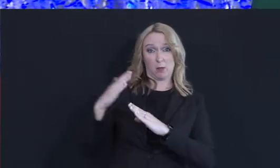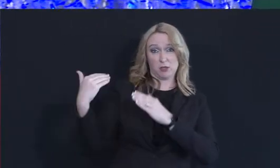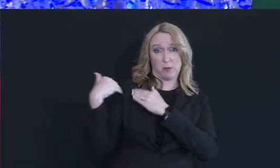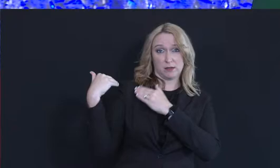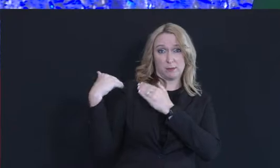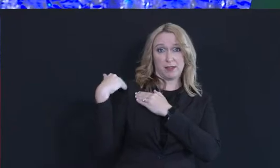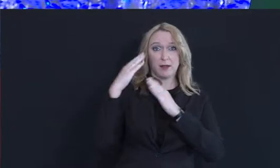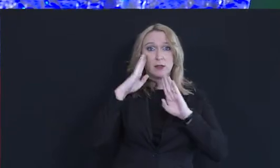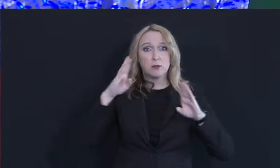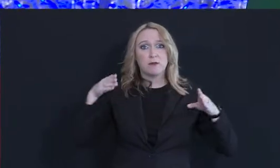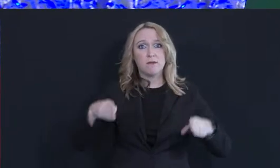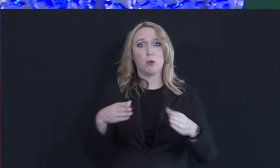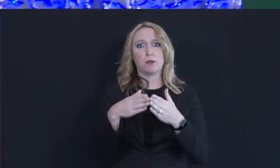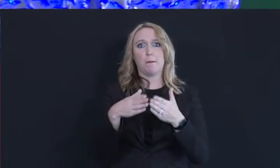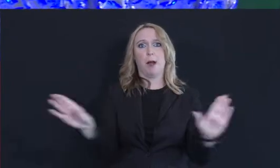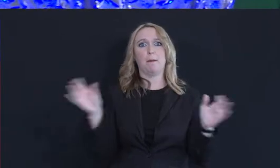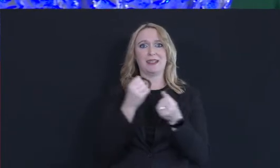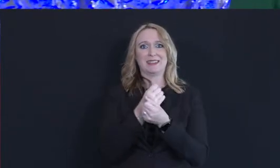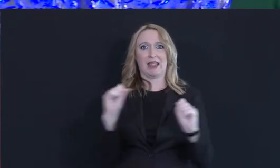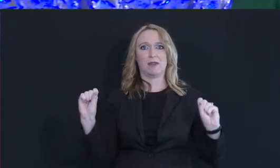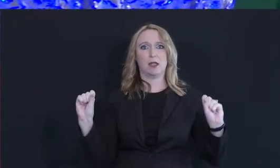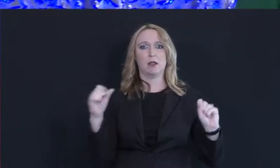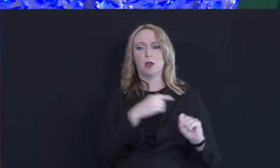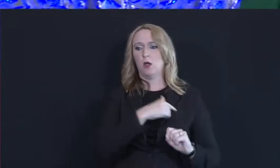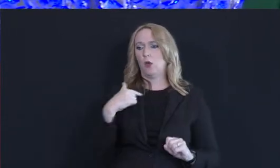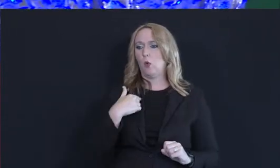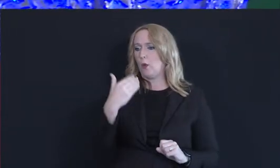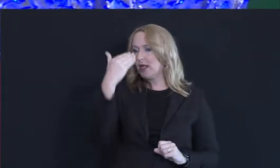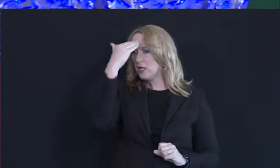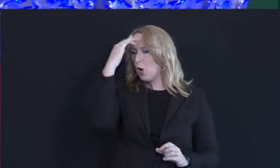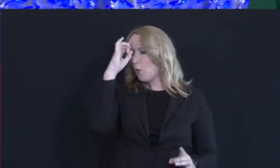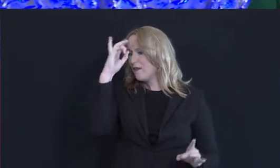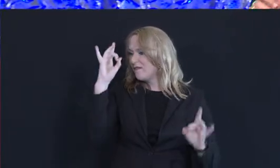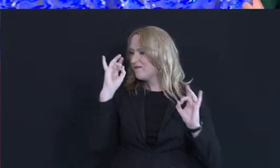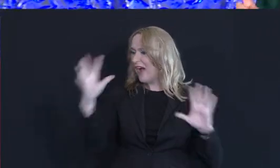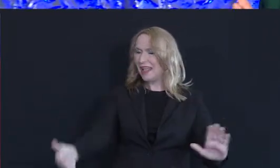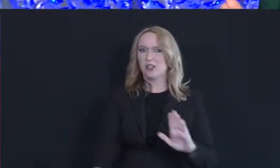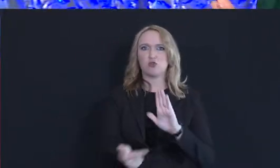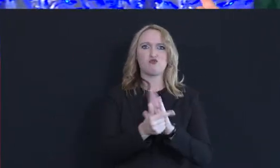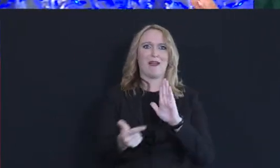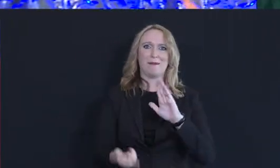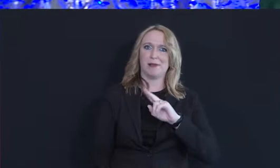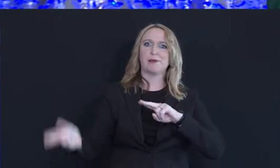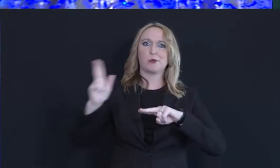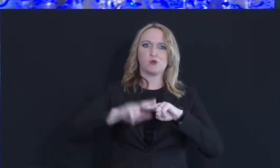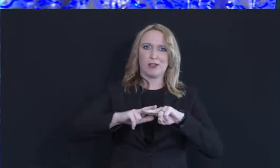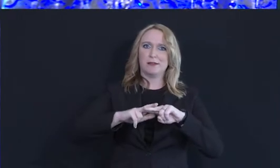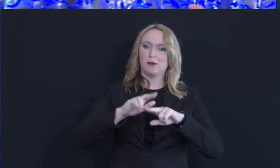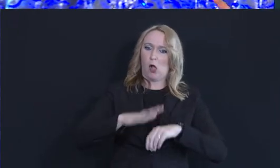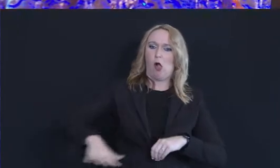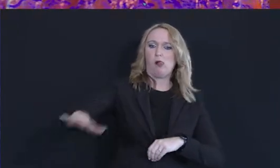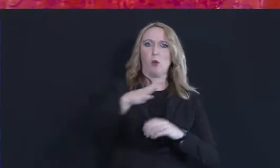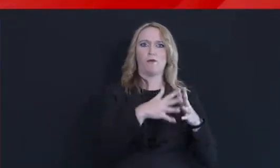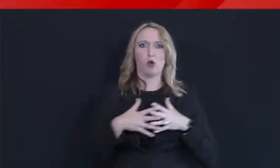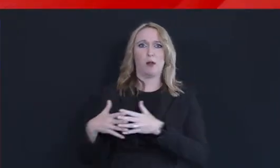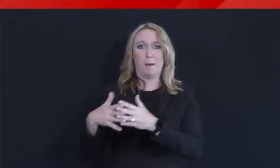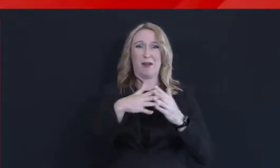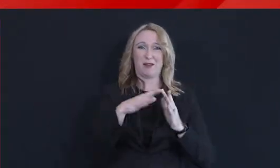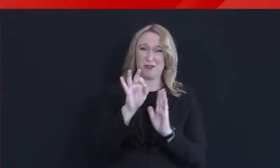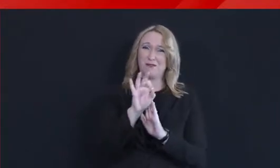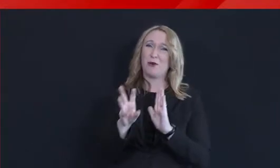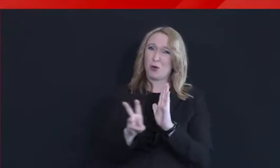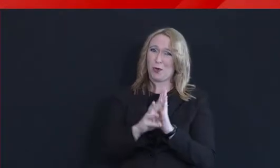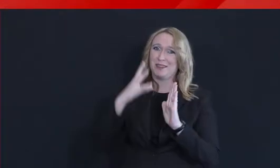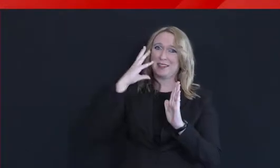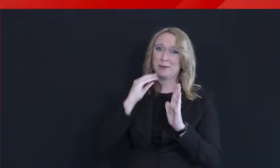public safety we know that violent crime across this country has risen and unfortunately Fort Worth is no different since April